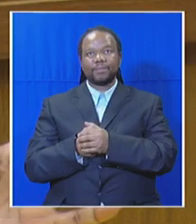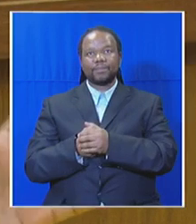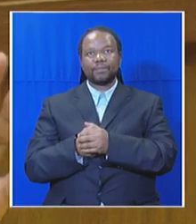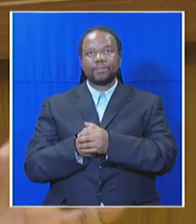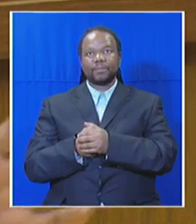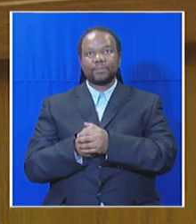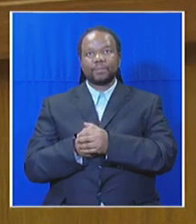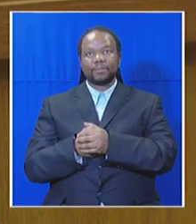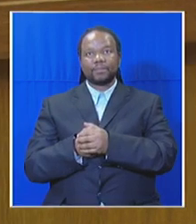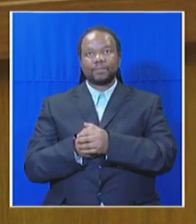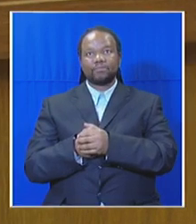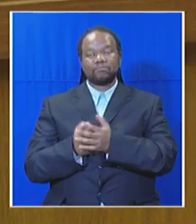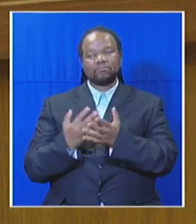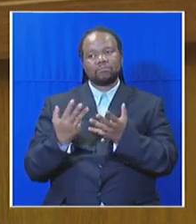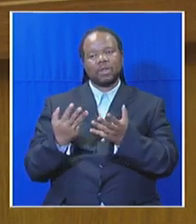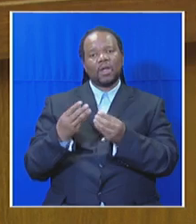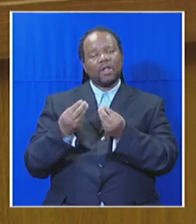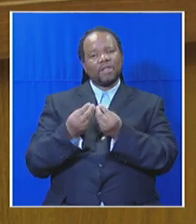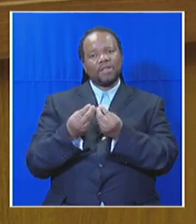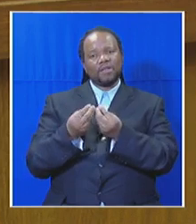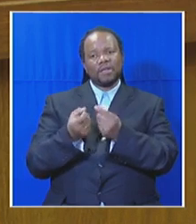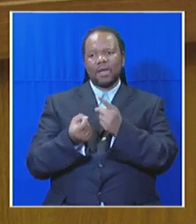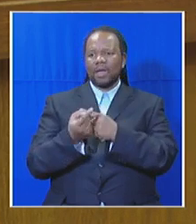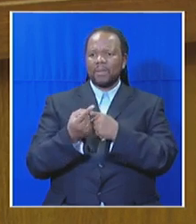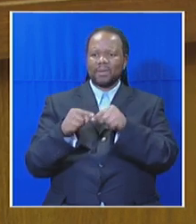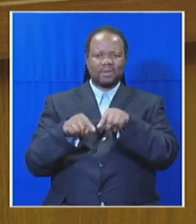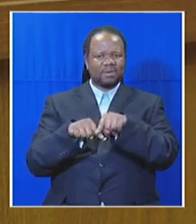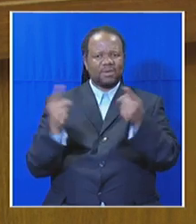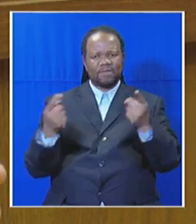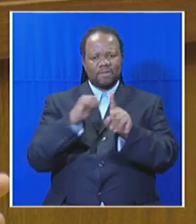which have different circumstances, all of them.